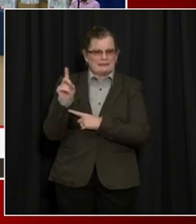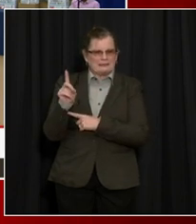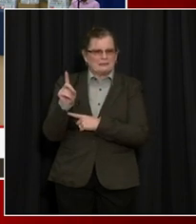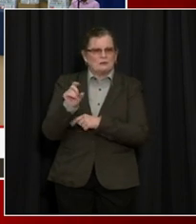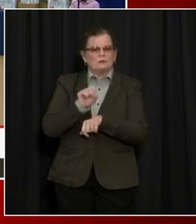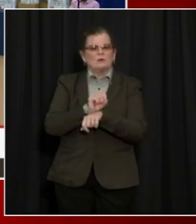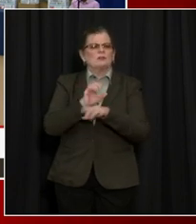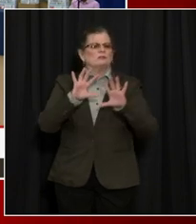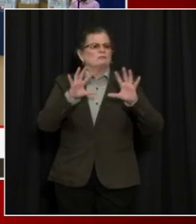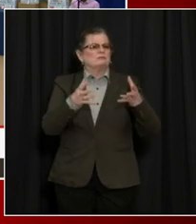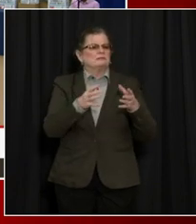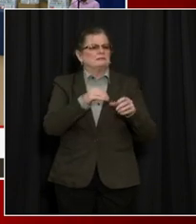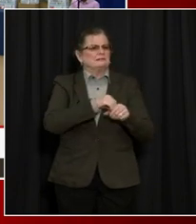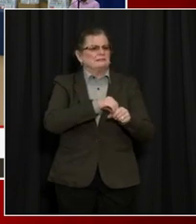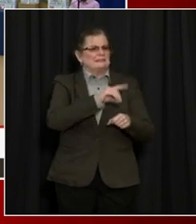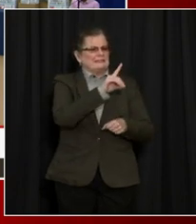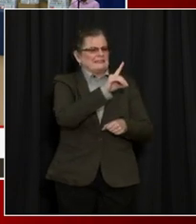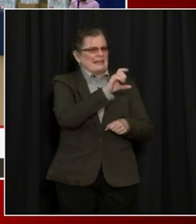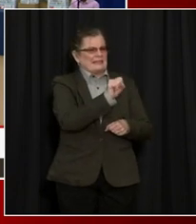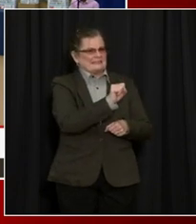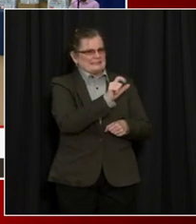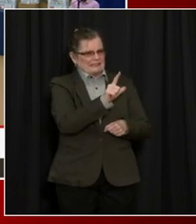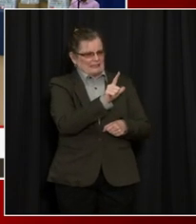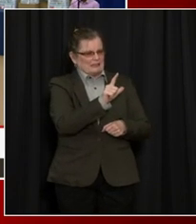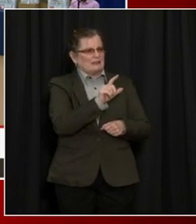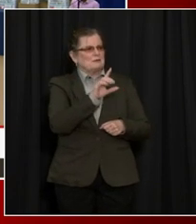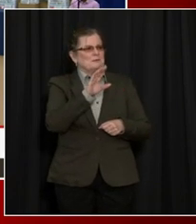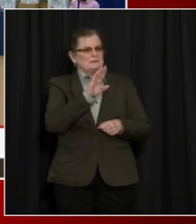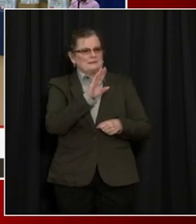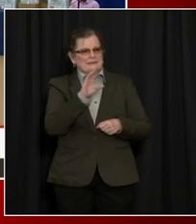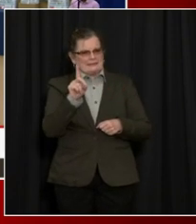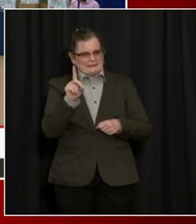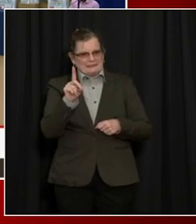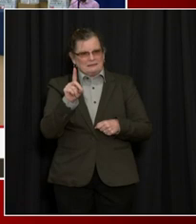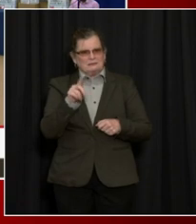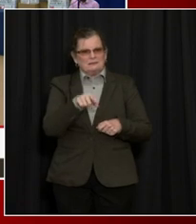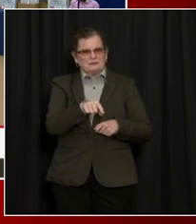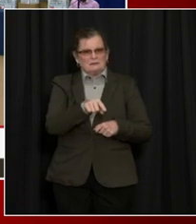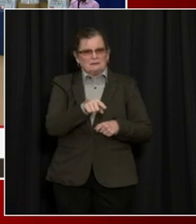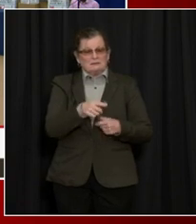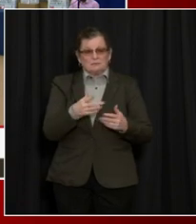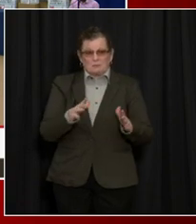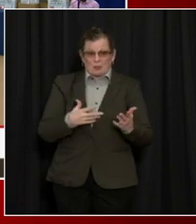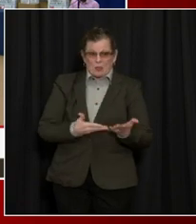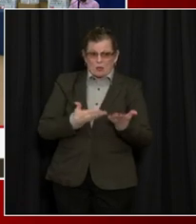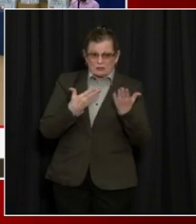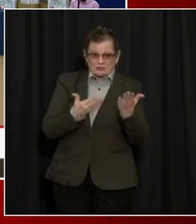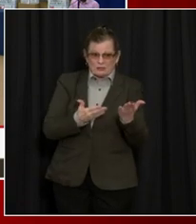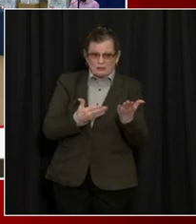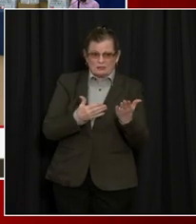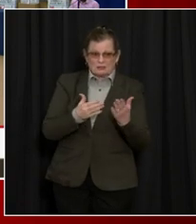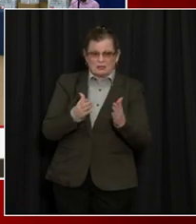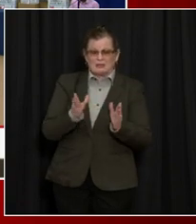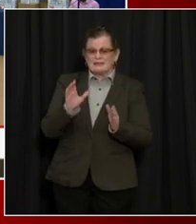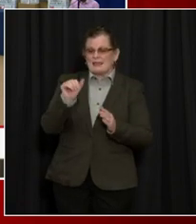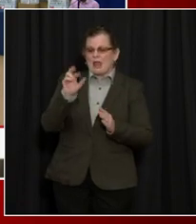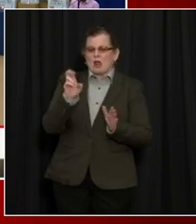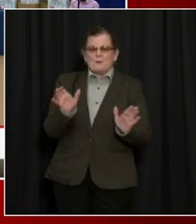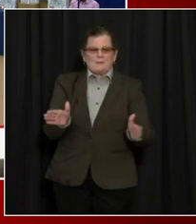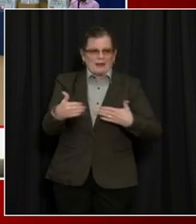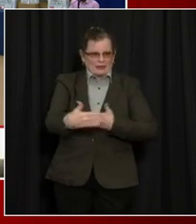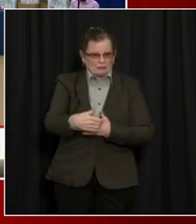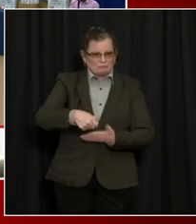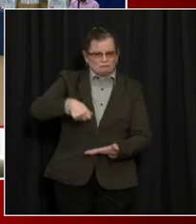DSLBD department to ensure that we can provide the care packages that you so generously made available